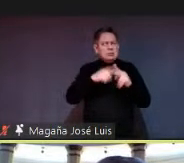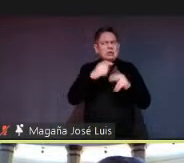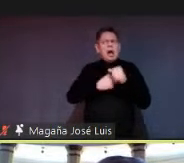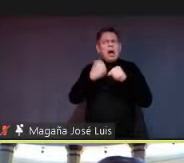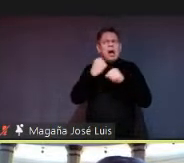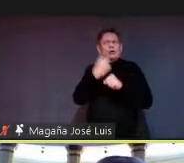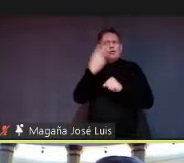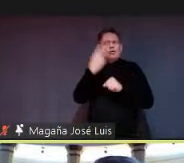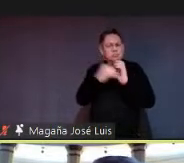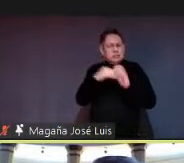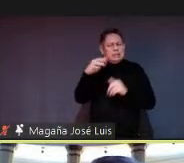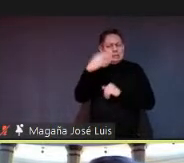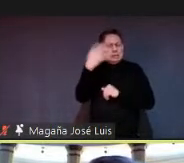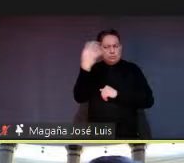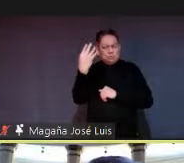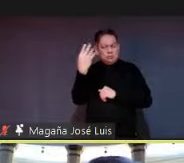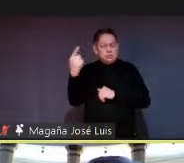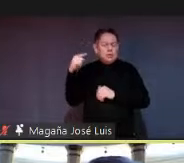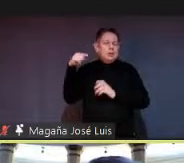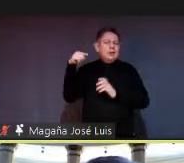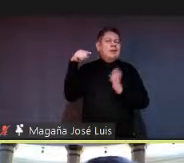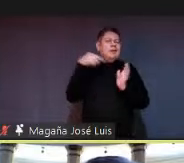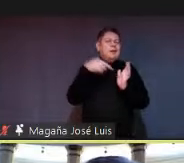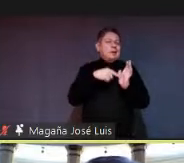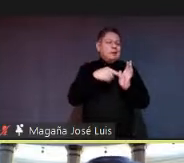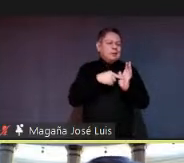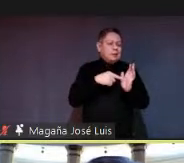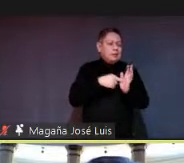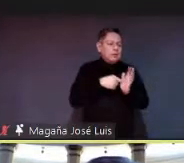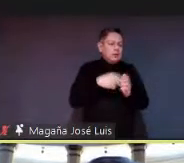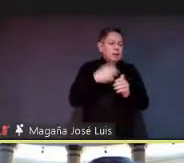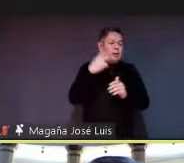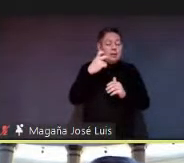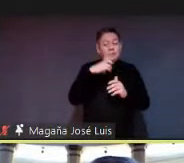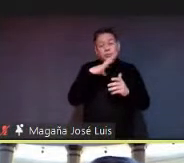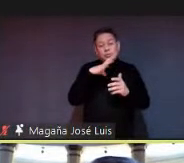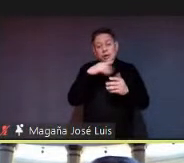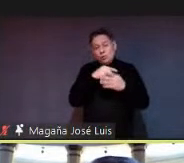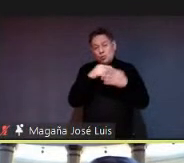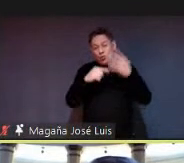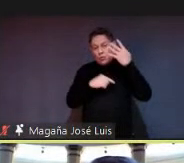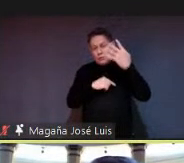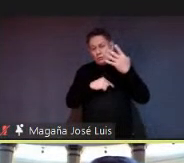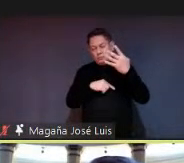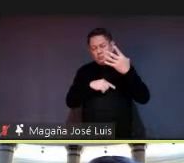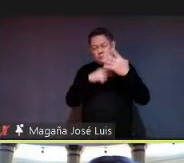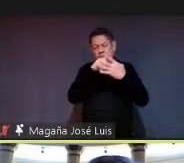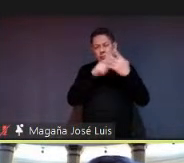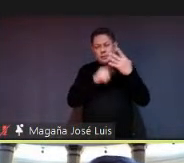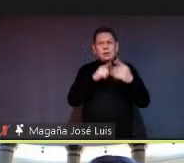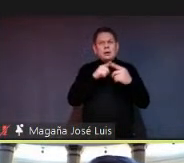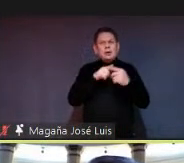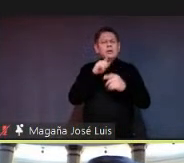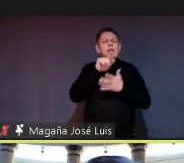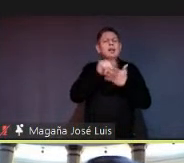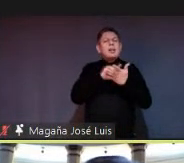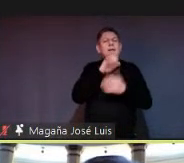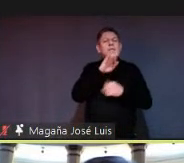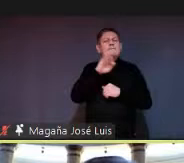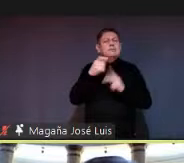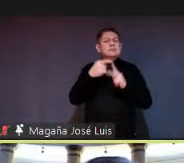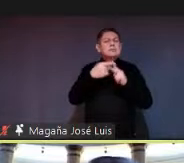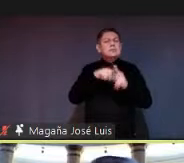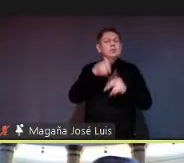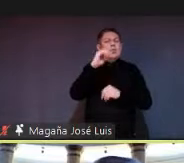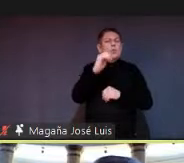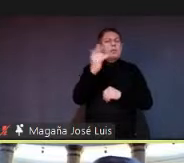2014. It was based on all of these norms and had 4 pillars. It was promulgated on